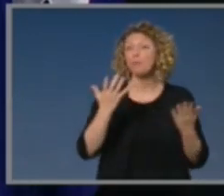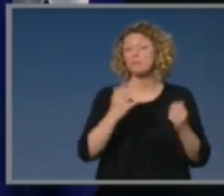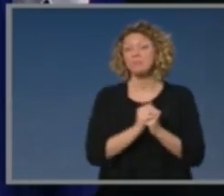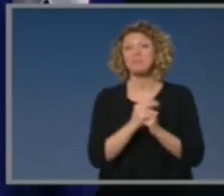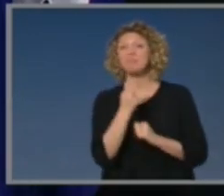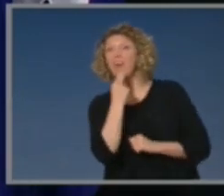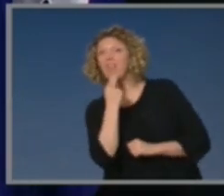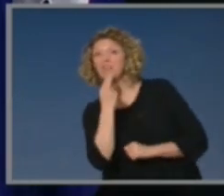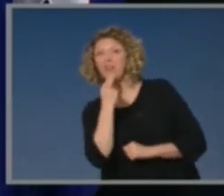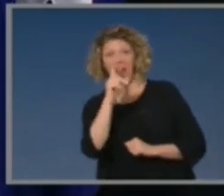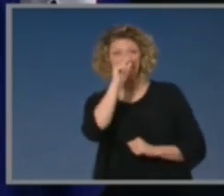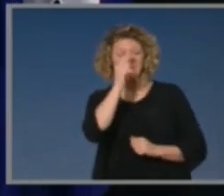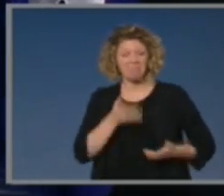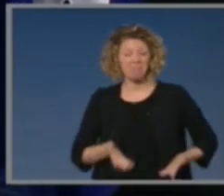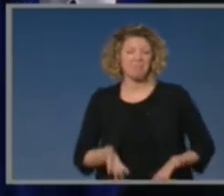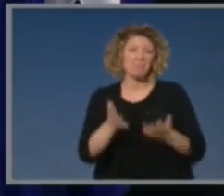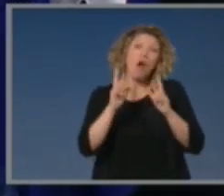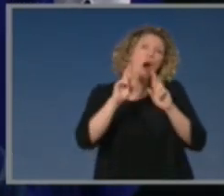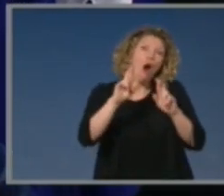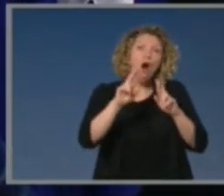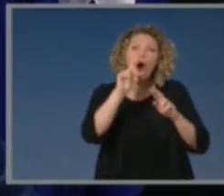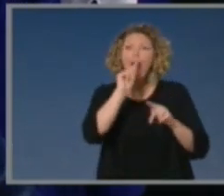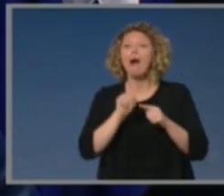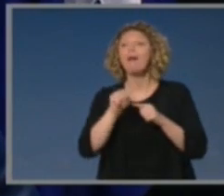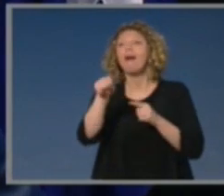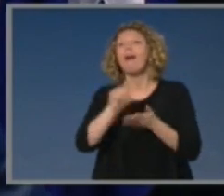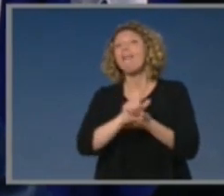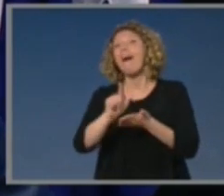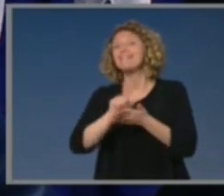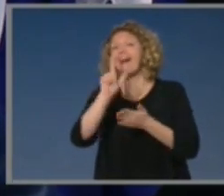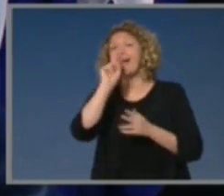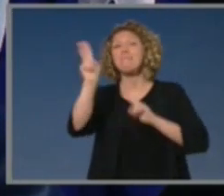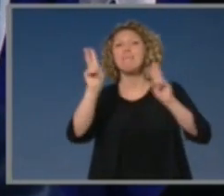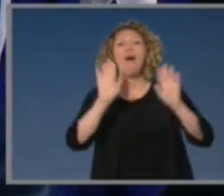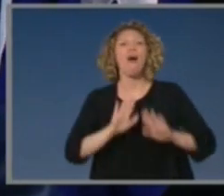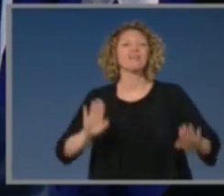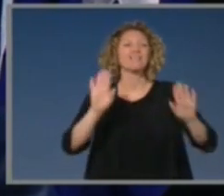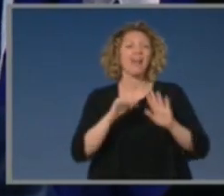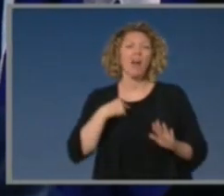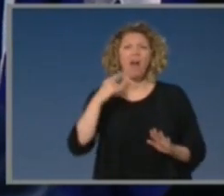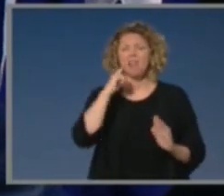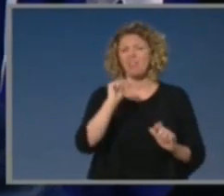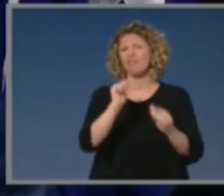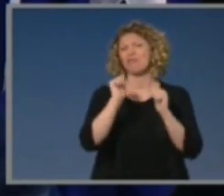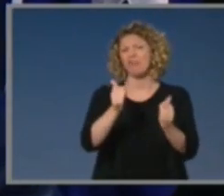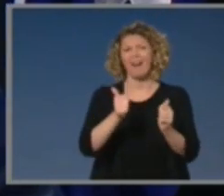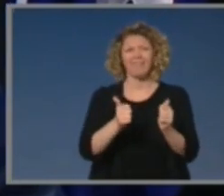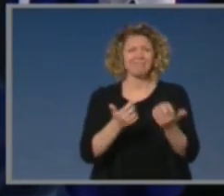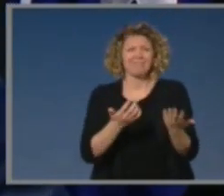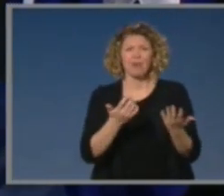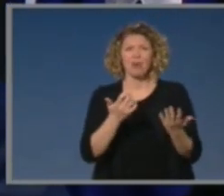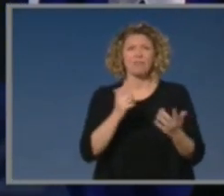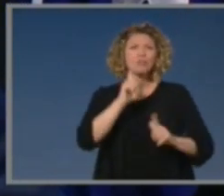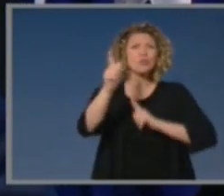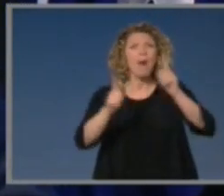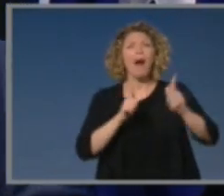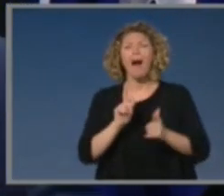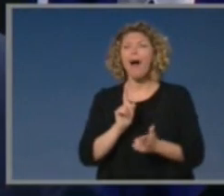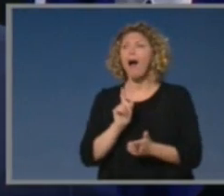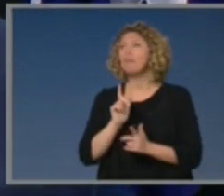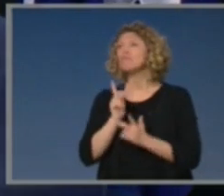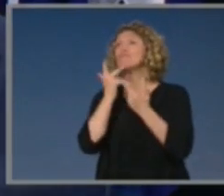home state, let's hope that that's possible, because that will be great for those places in terms of the tourism impact. Already in New South